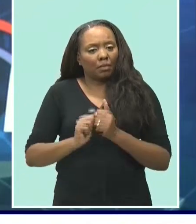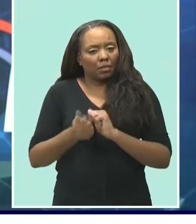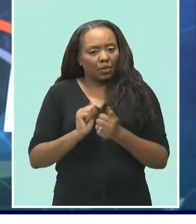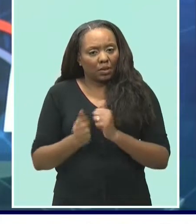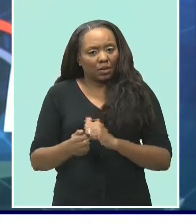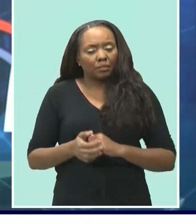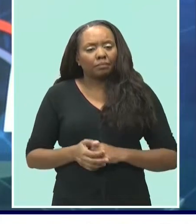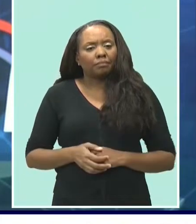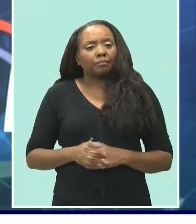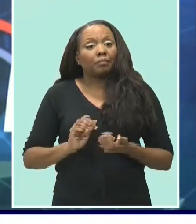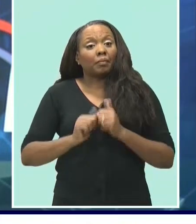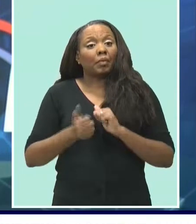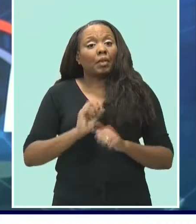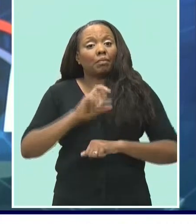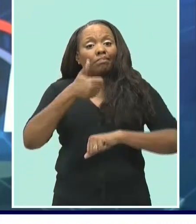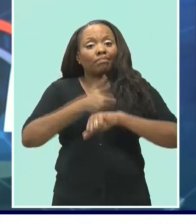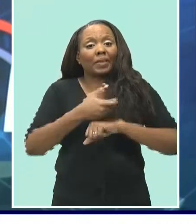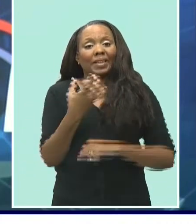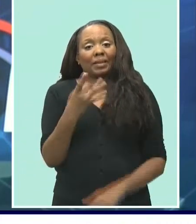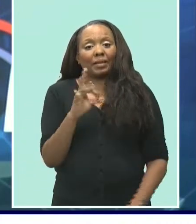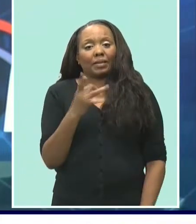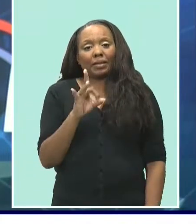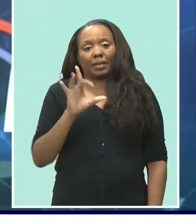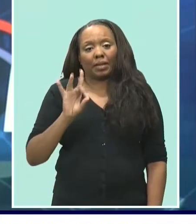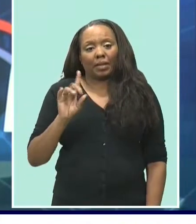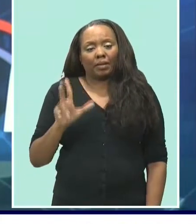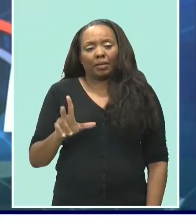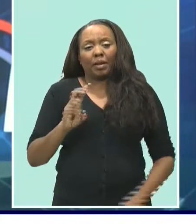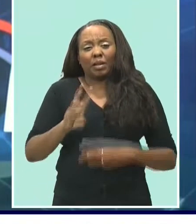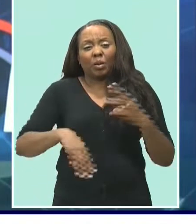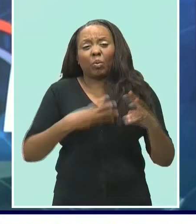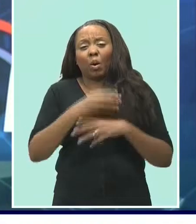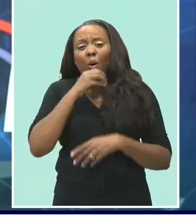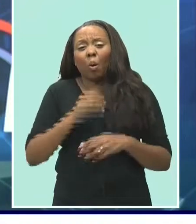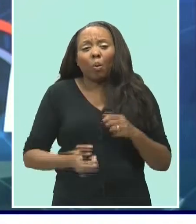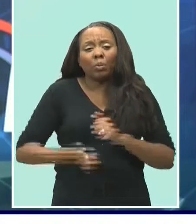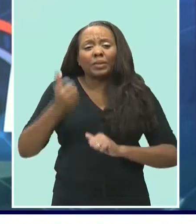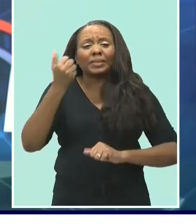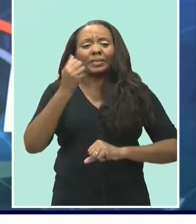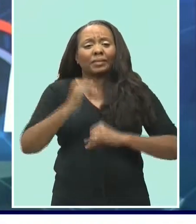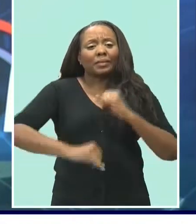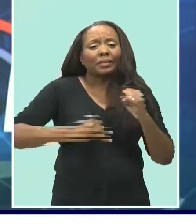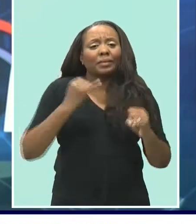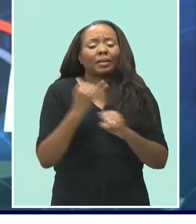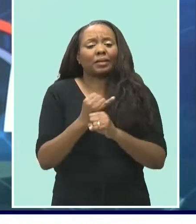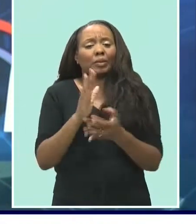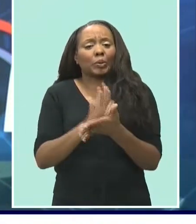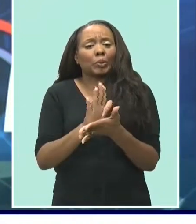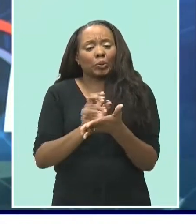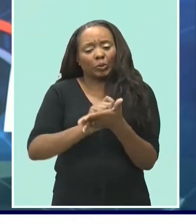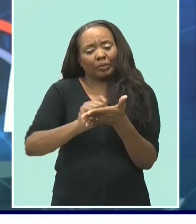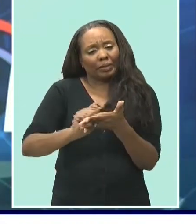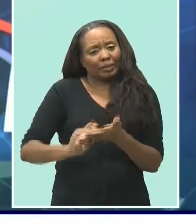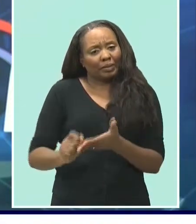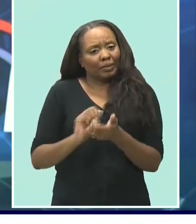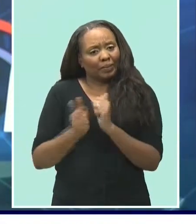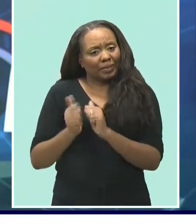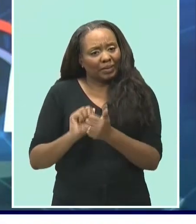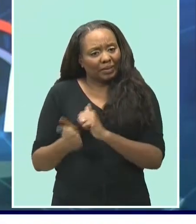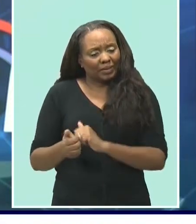which was established in 1883, is the world's oldest schools international writing contest. Rian Phillips tells us